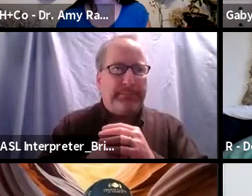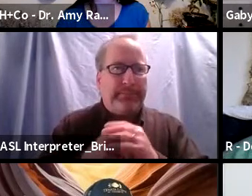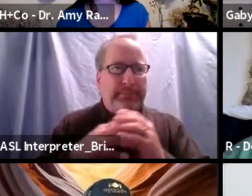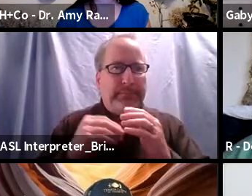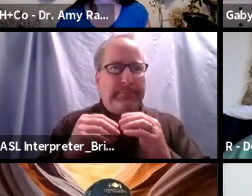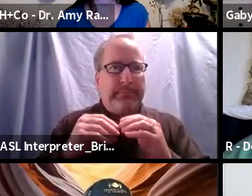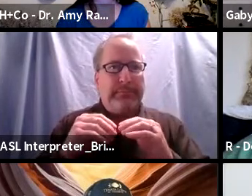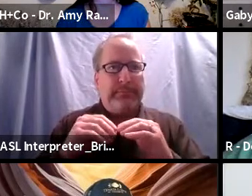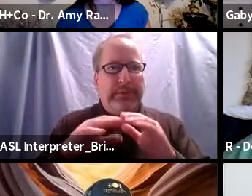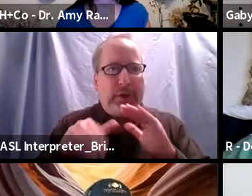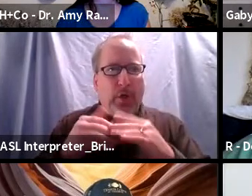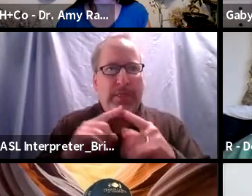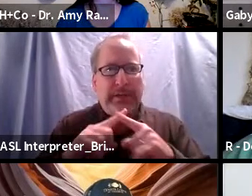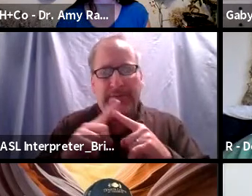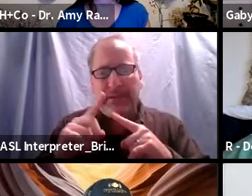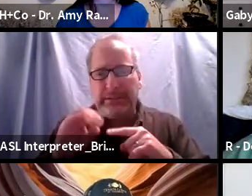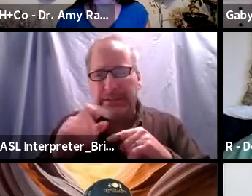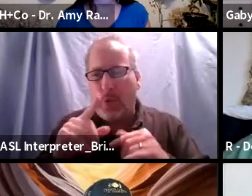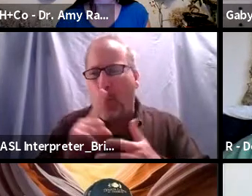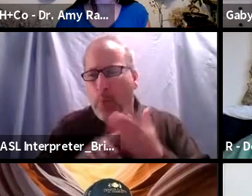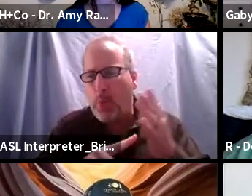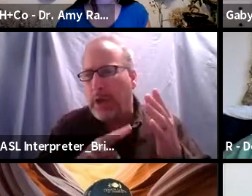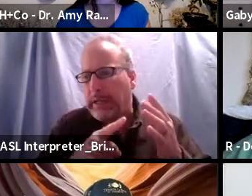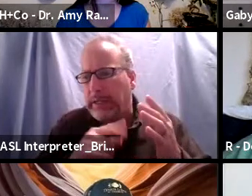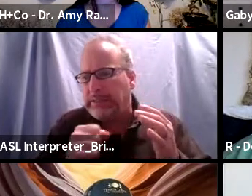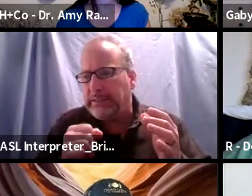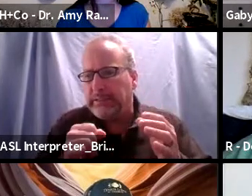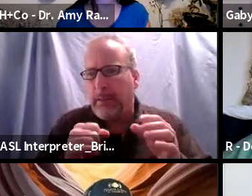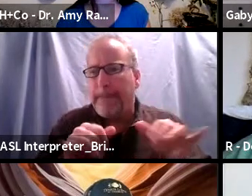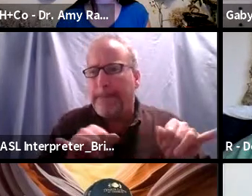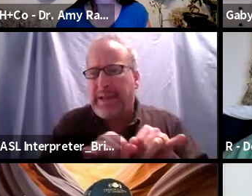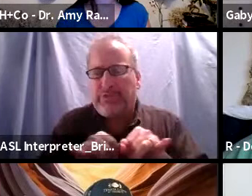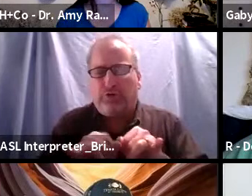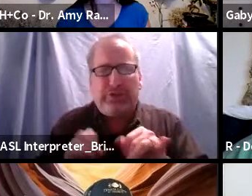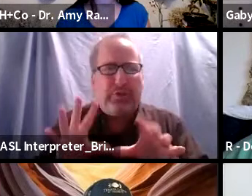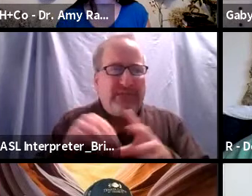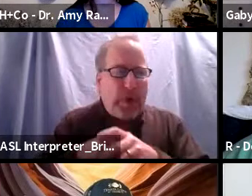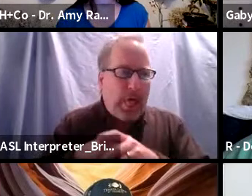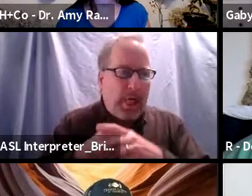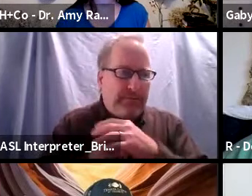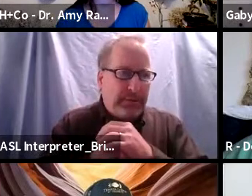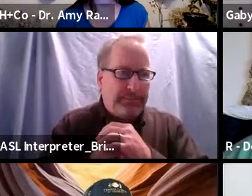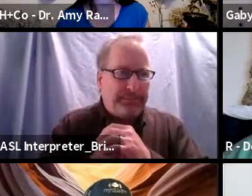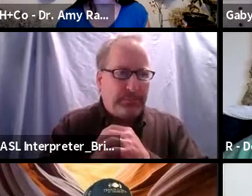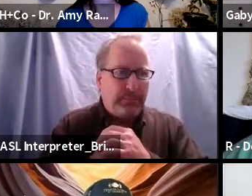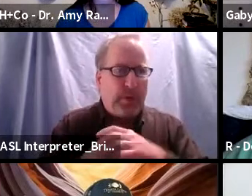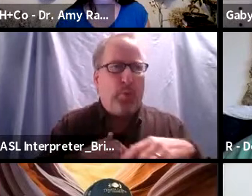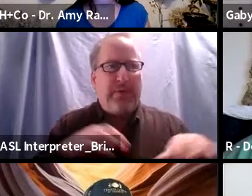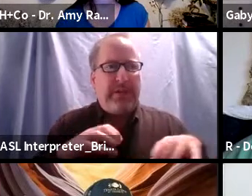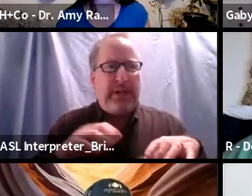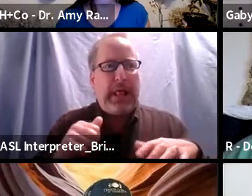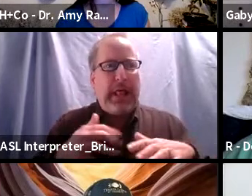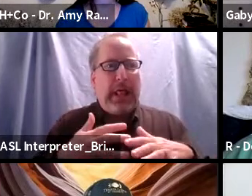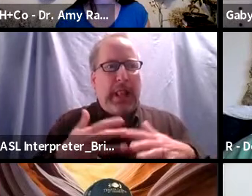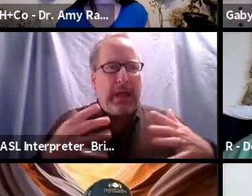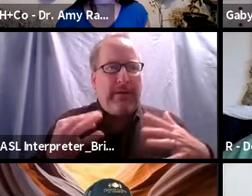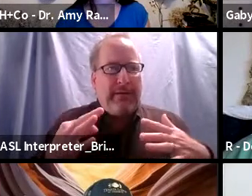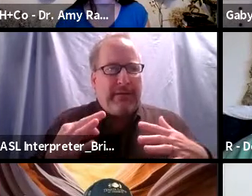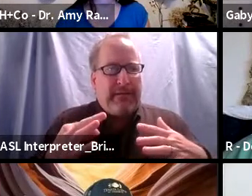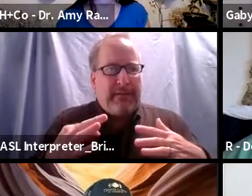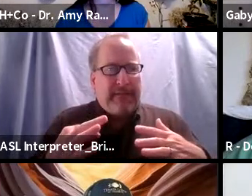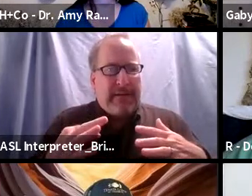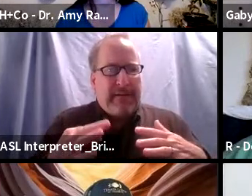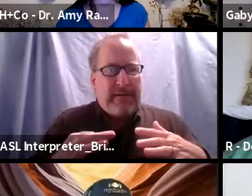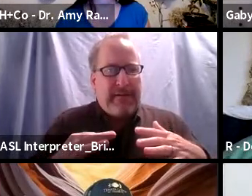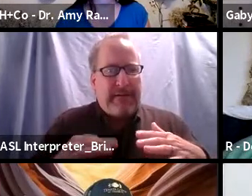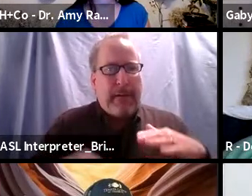out the details of like what measures are involved and how we move them forward. So, I mean, we've done like a lot of foundational work up to this